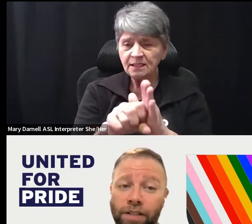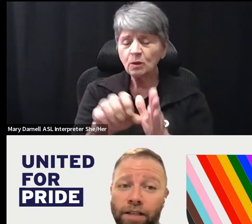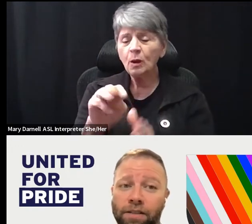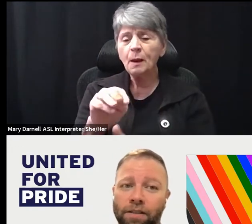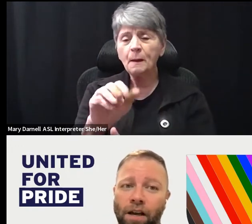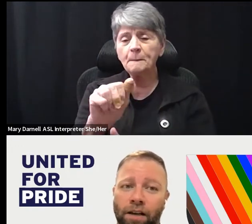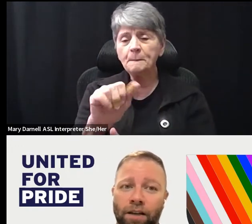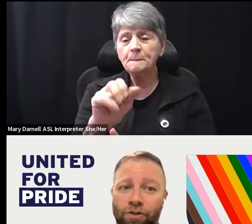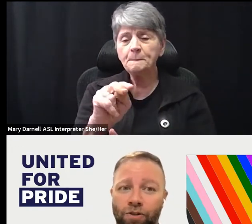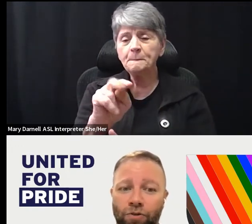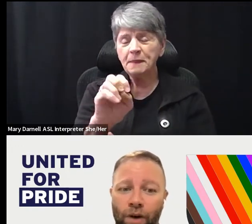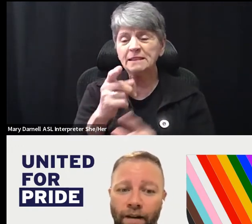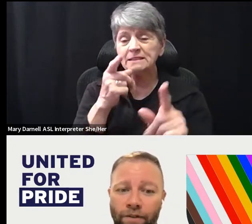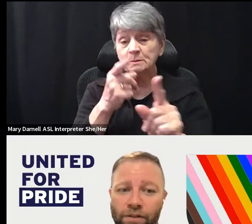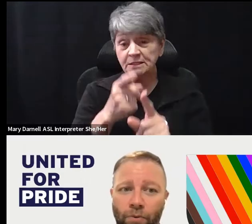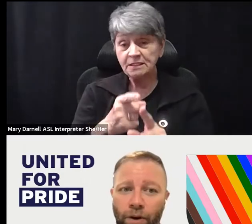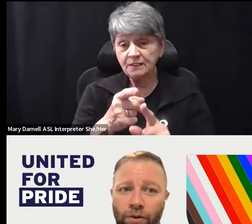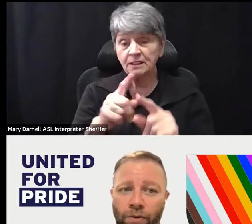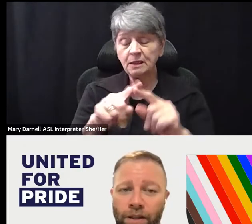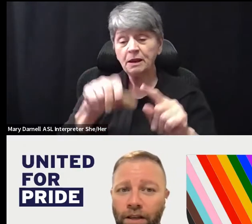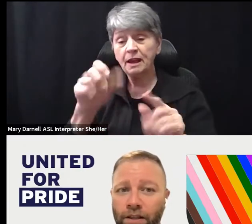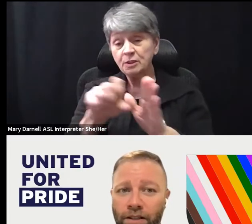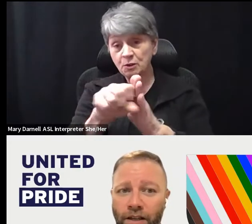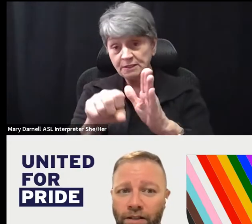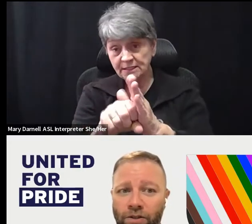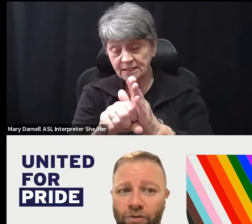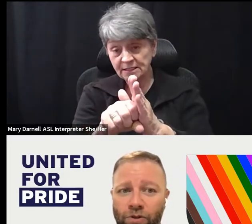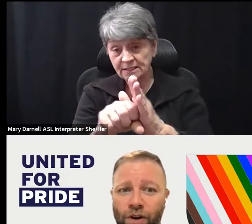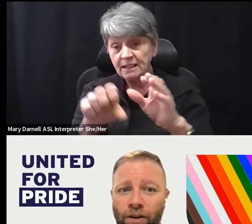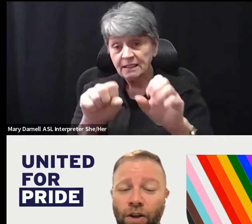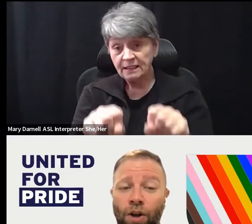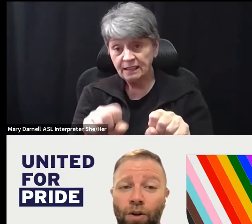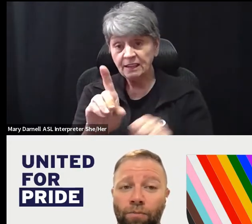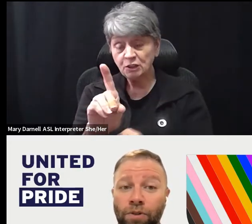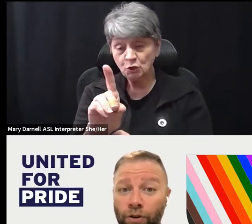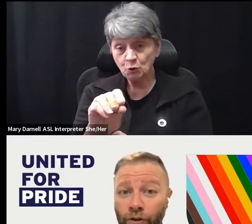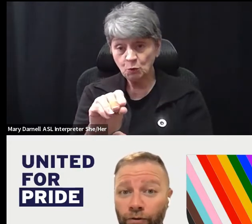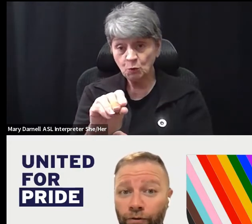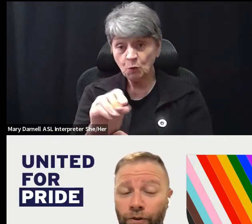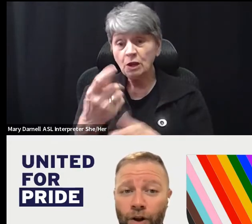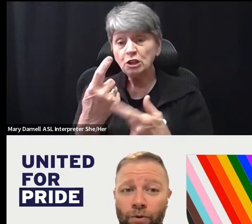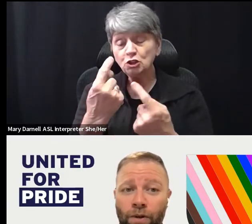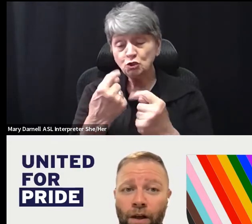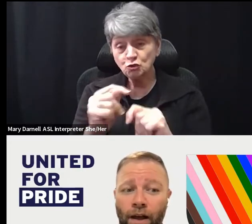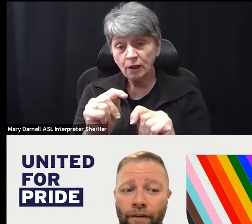other states can do at this point, or that we think that states can do to try to preserve, you know, after